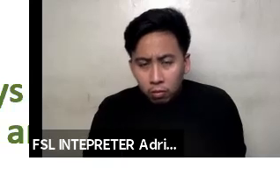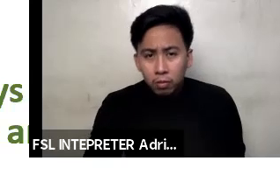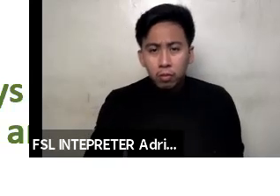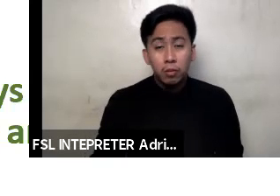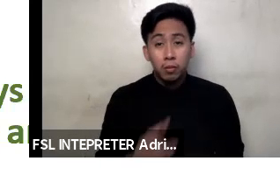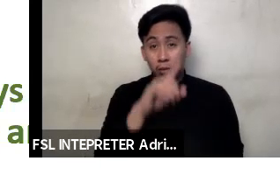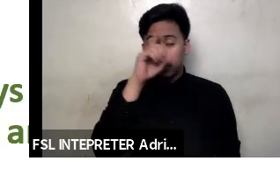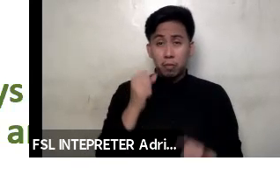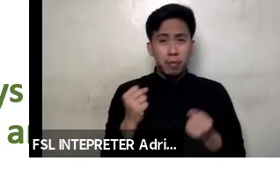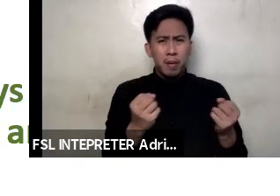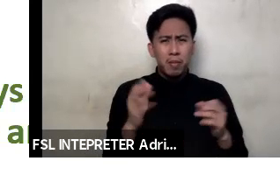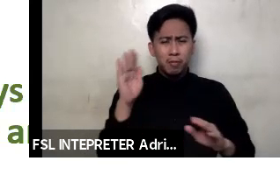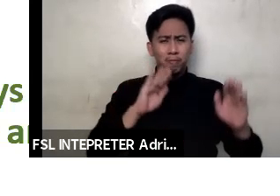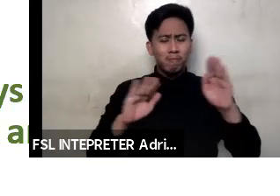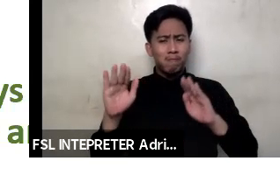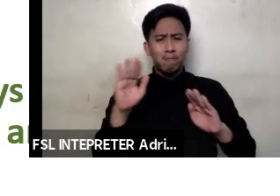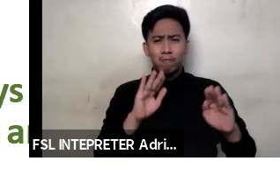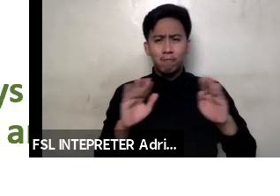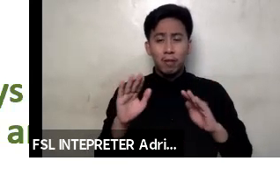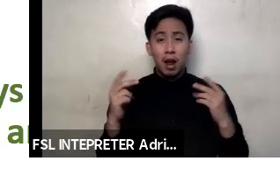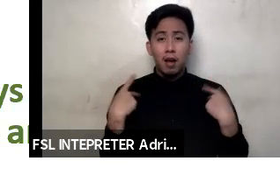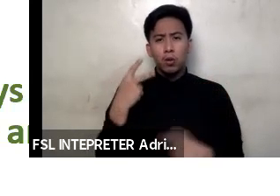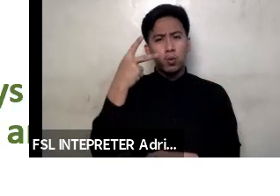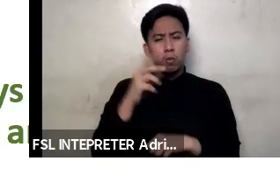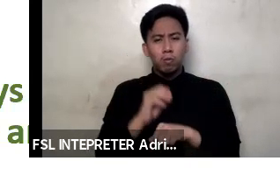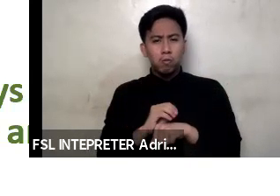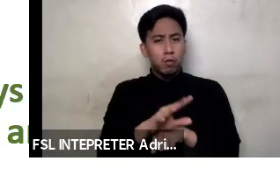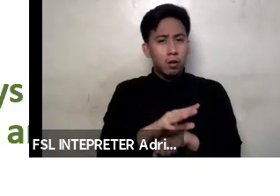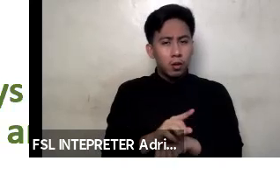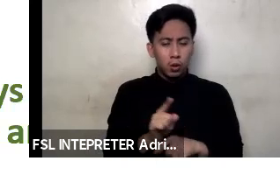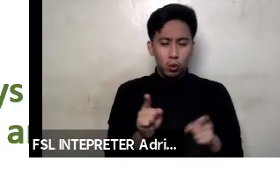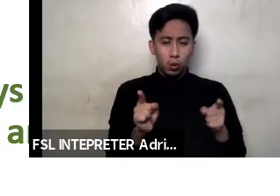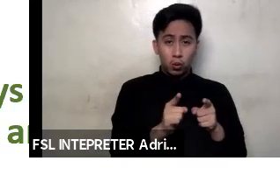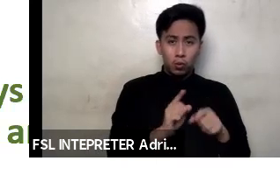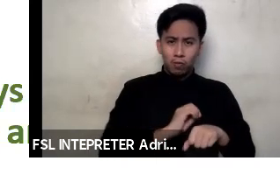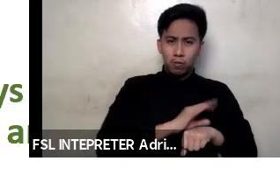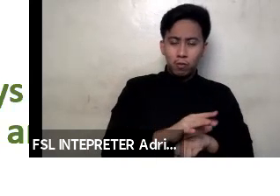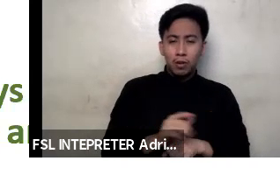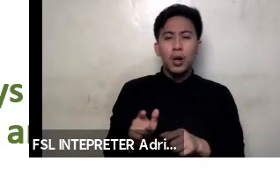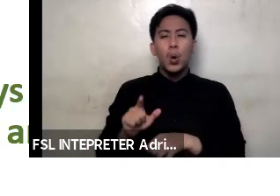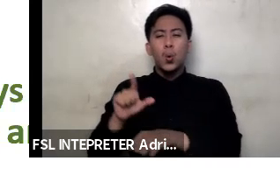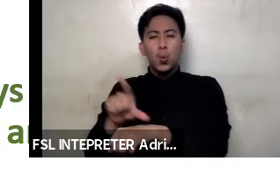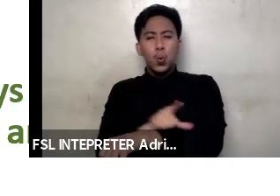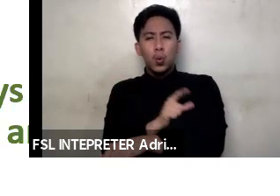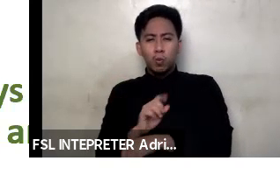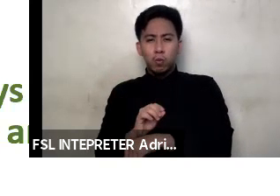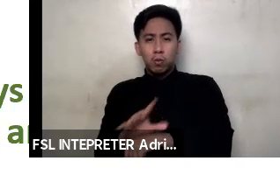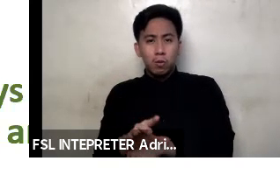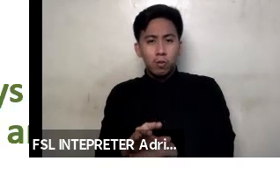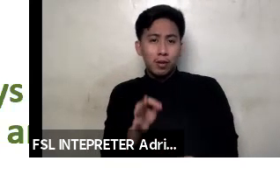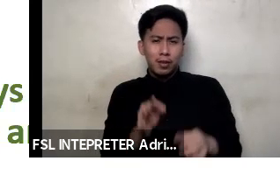this could lead to poor growth and development, which has two impacts, no? Yung short-term and long-term. When we say short-term,